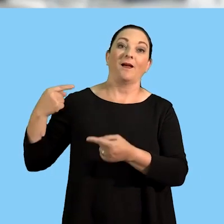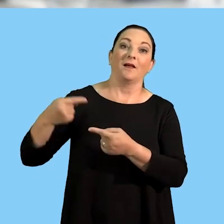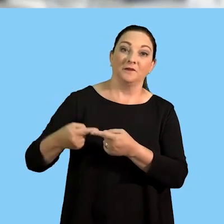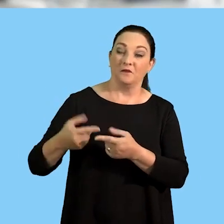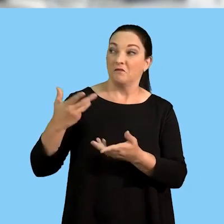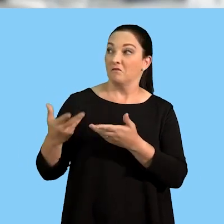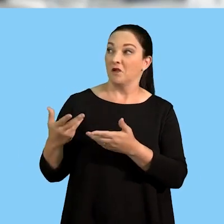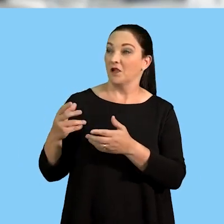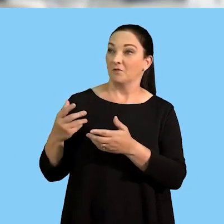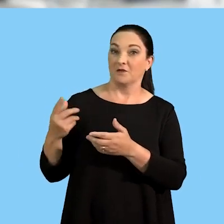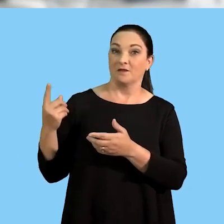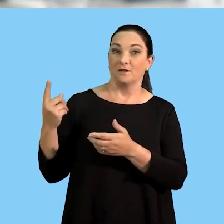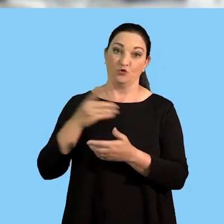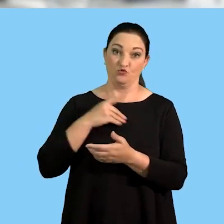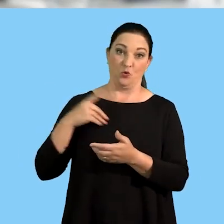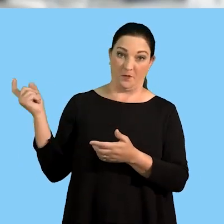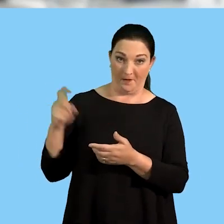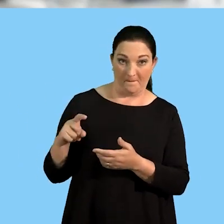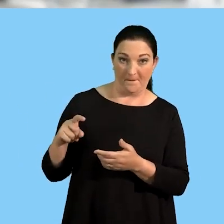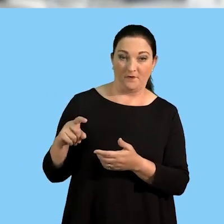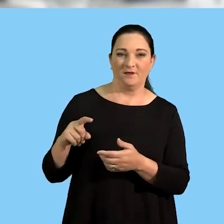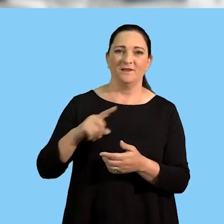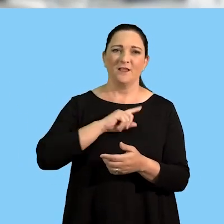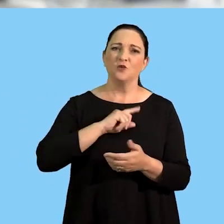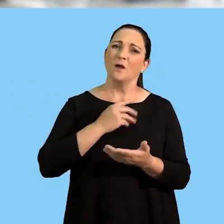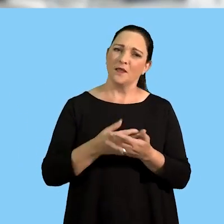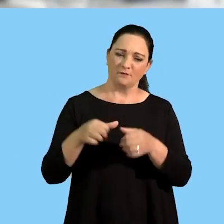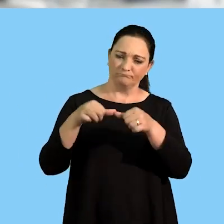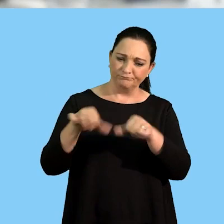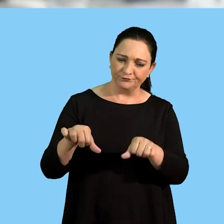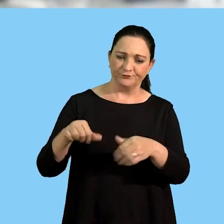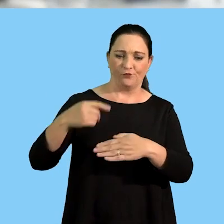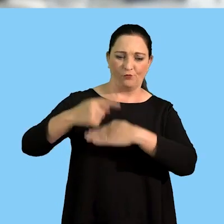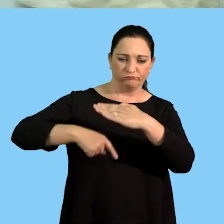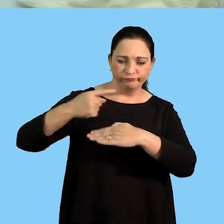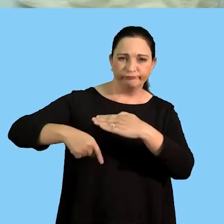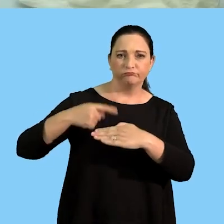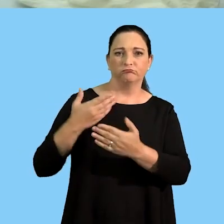in a form of a bandage. It can be a form of a plaster and so forth.